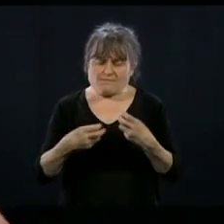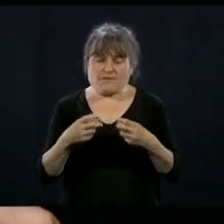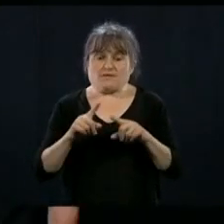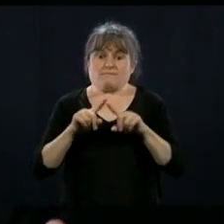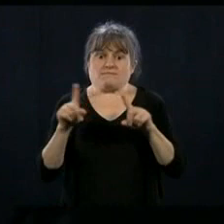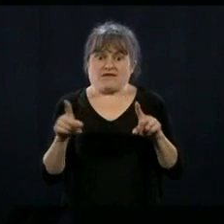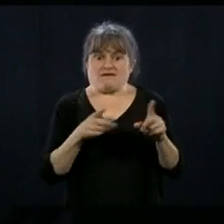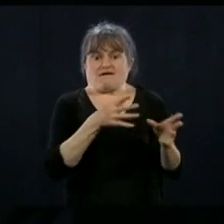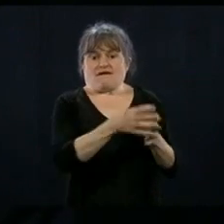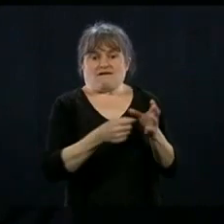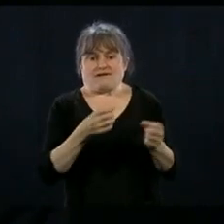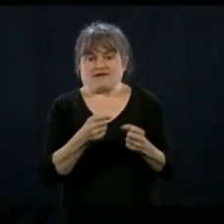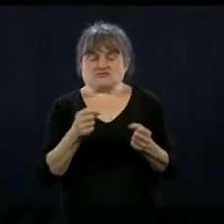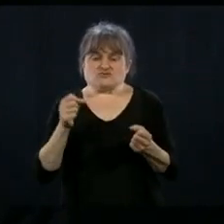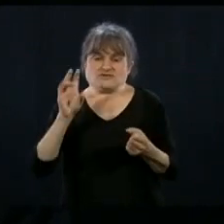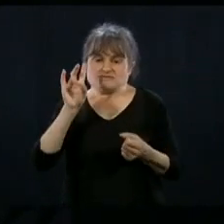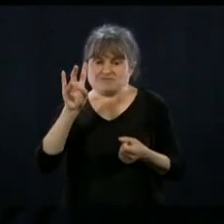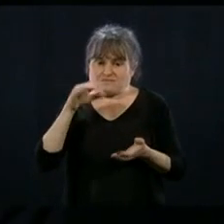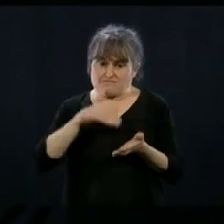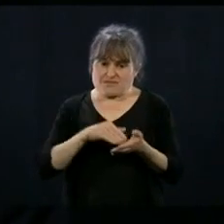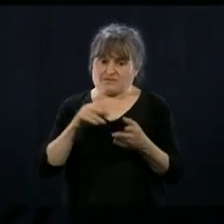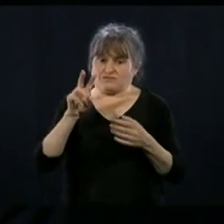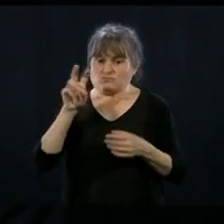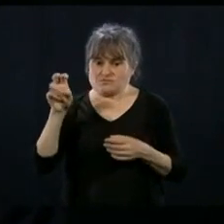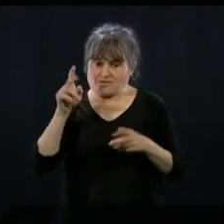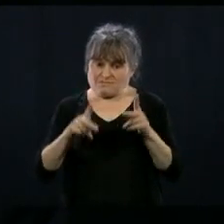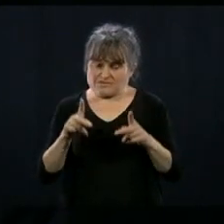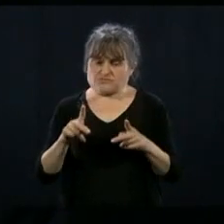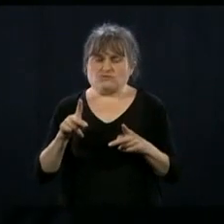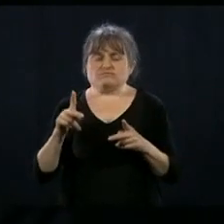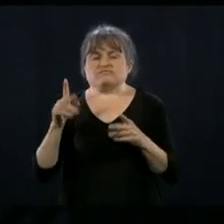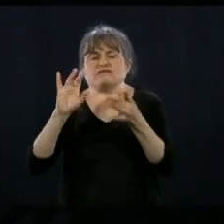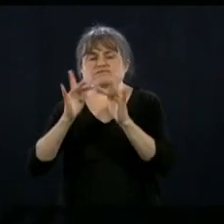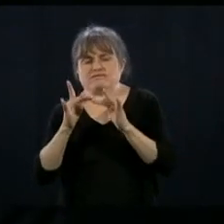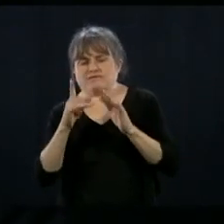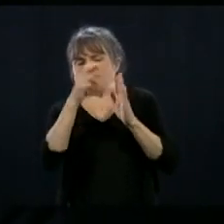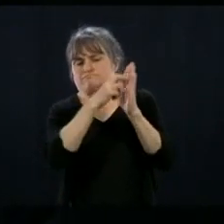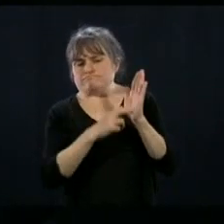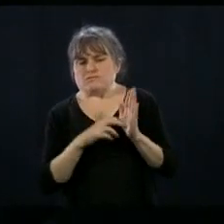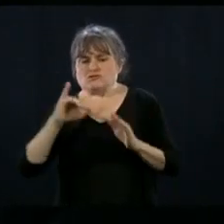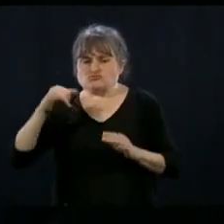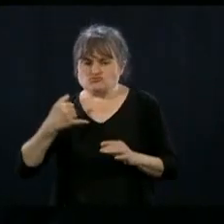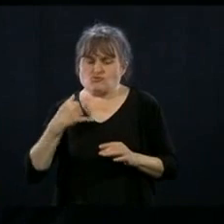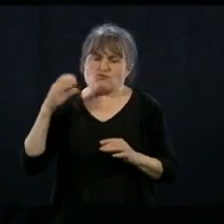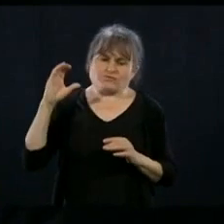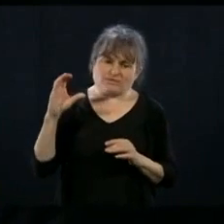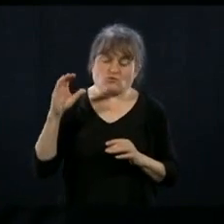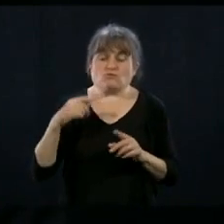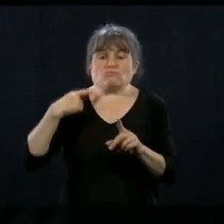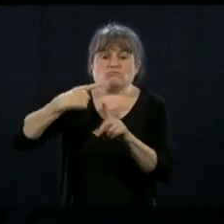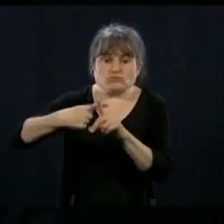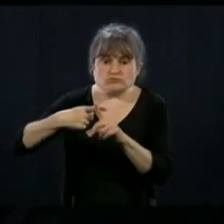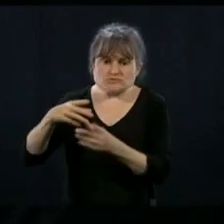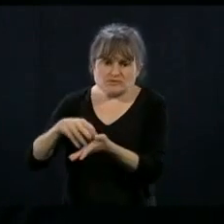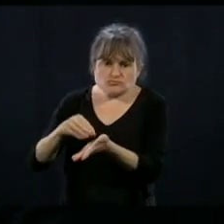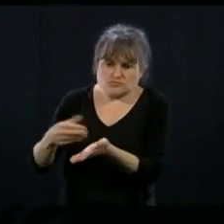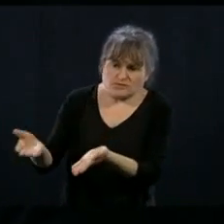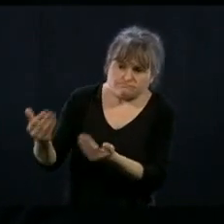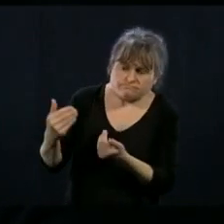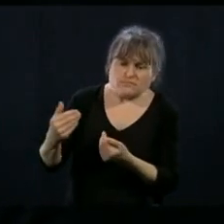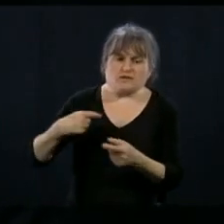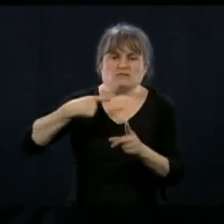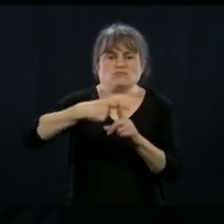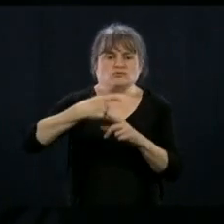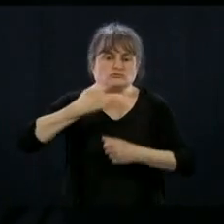added 7,200 people through Je Contribue, plus the students, plus the soldiers, it removes a part of